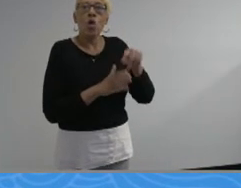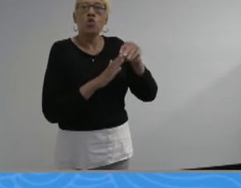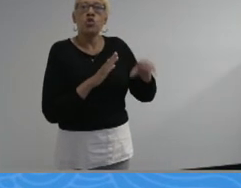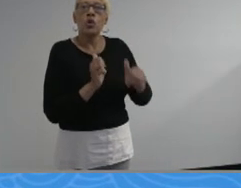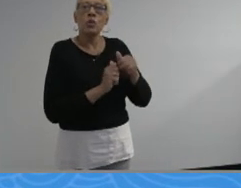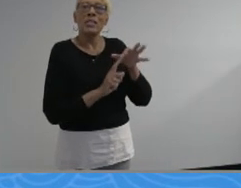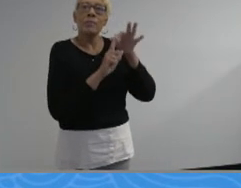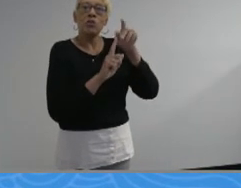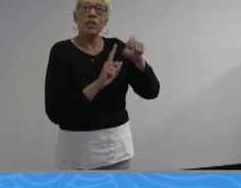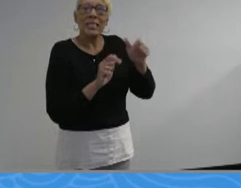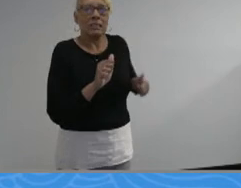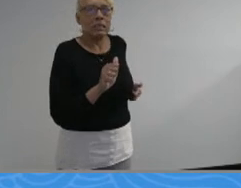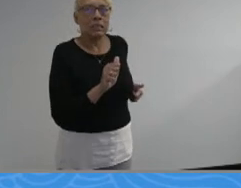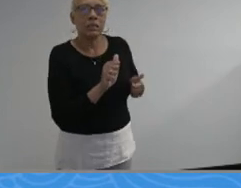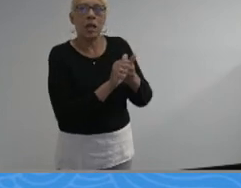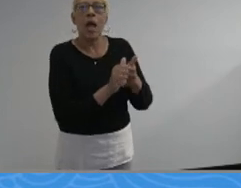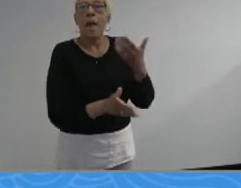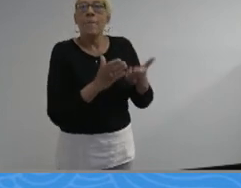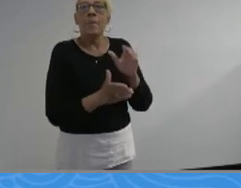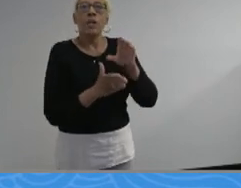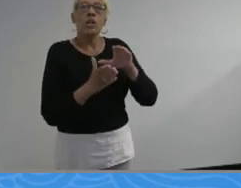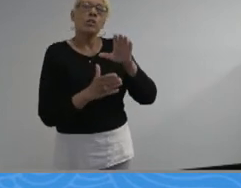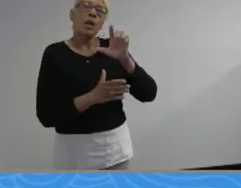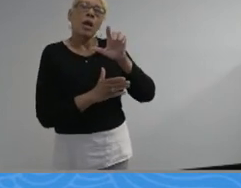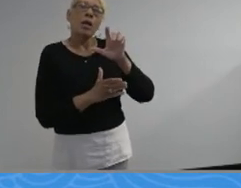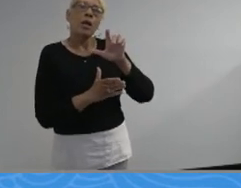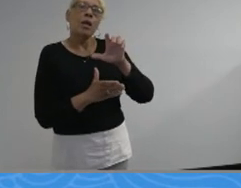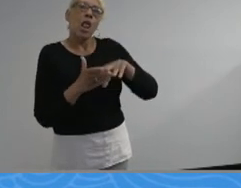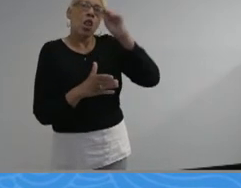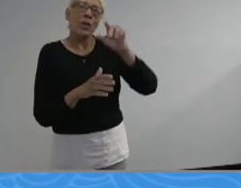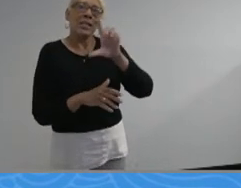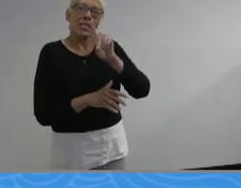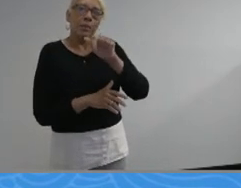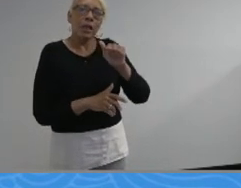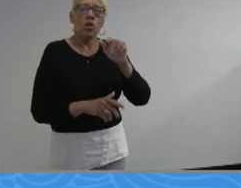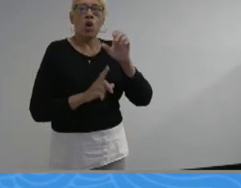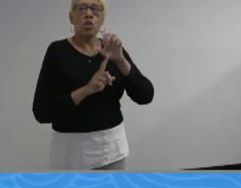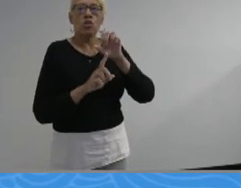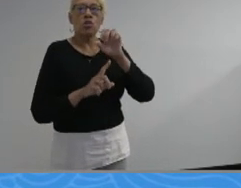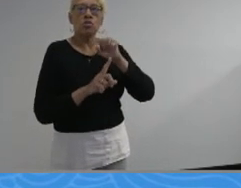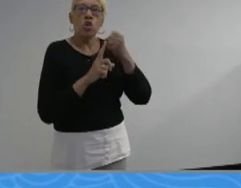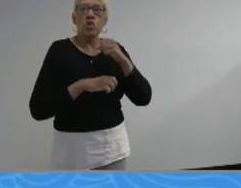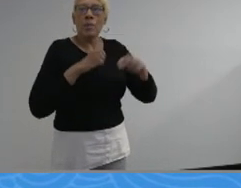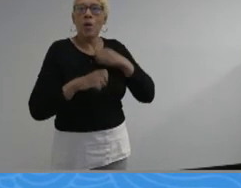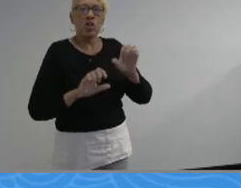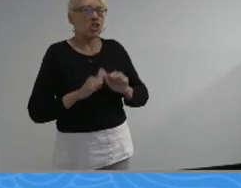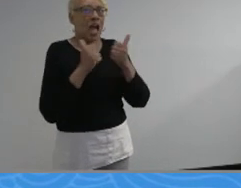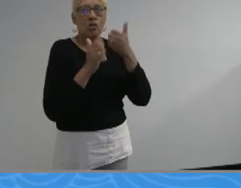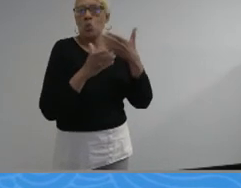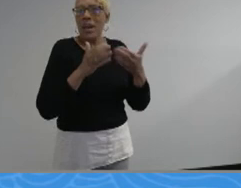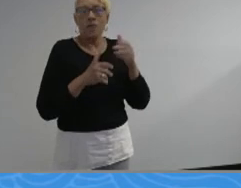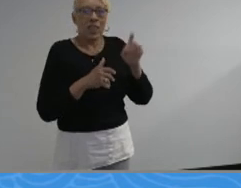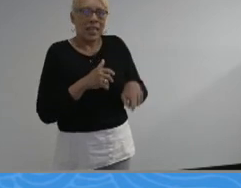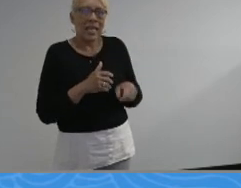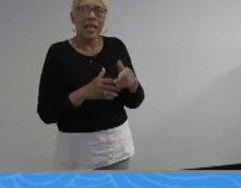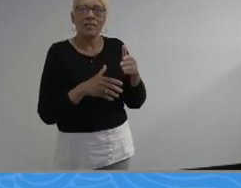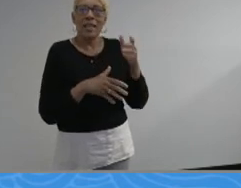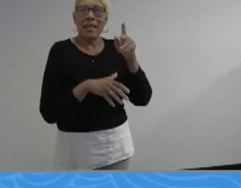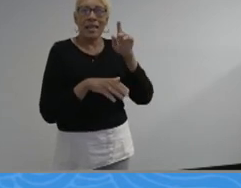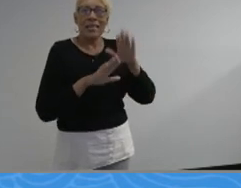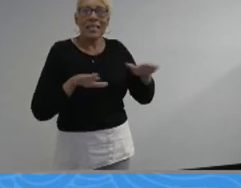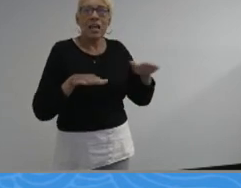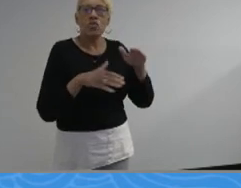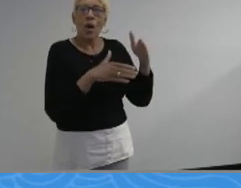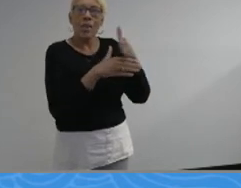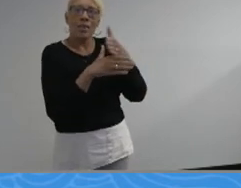up, whether it's learning disabilities, whether it's social emotional challenges, whatever those needs might be, if kids on the spectrum, we have